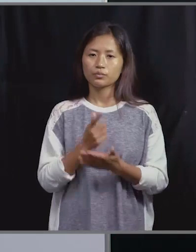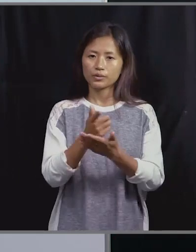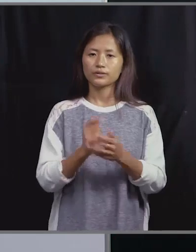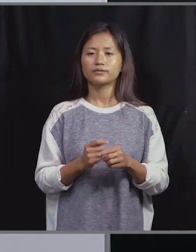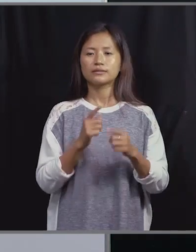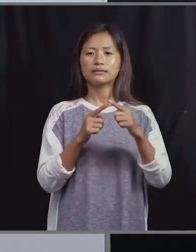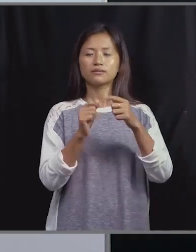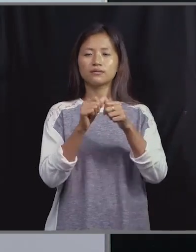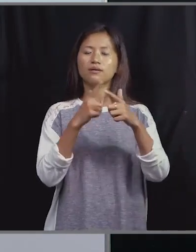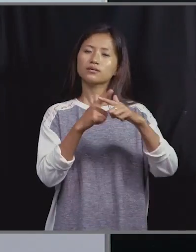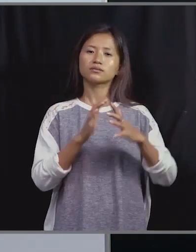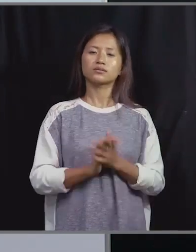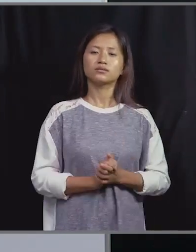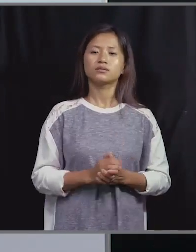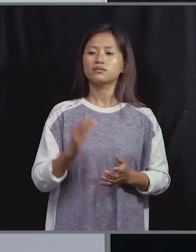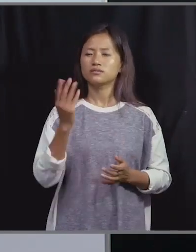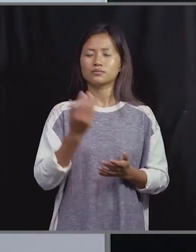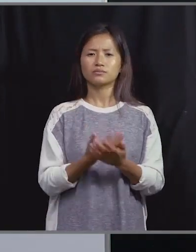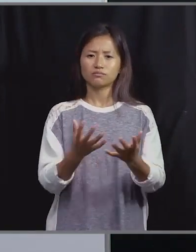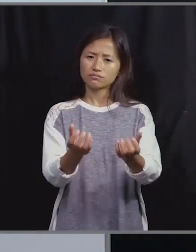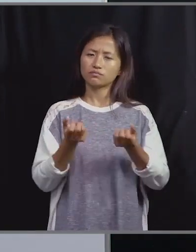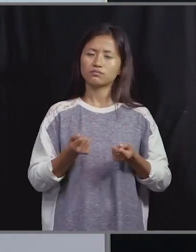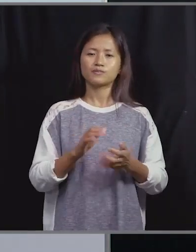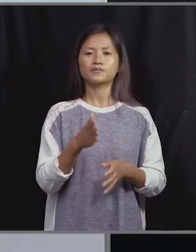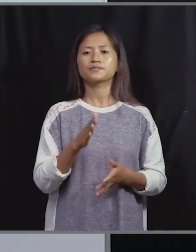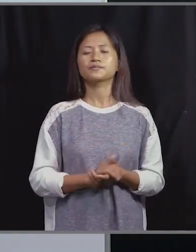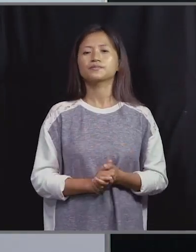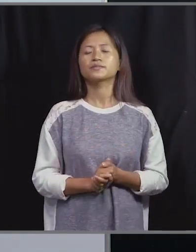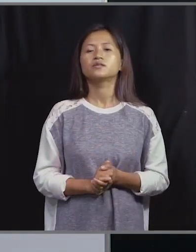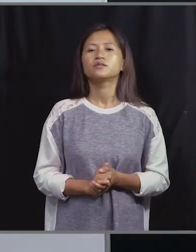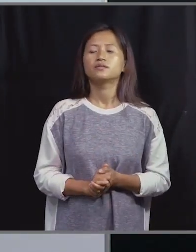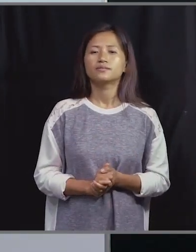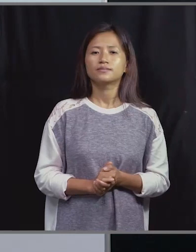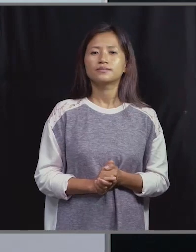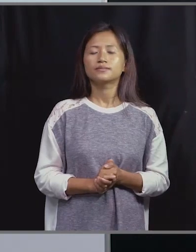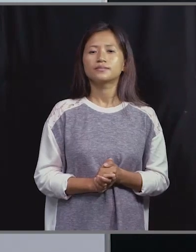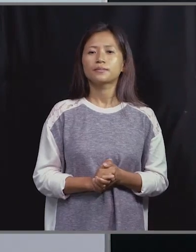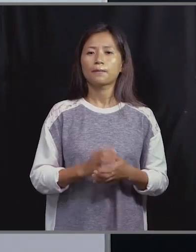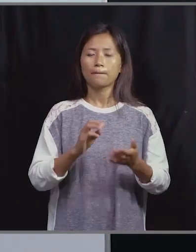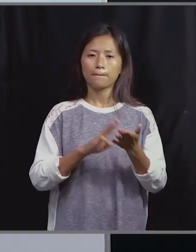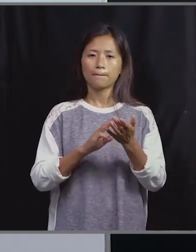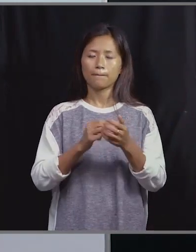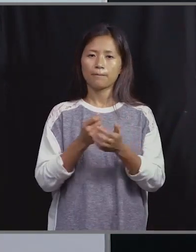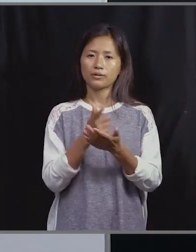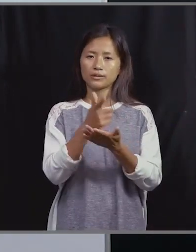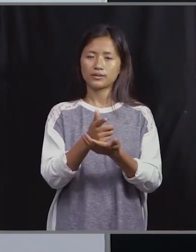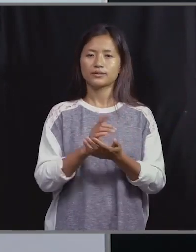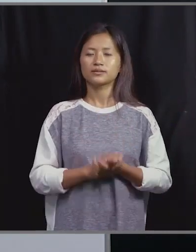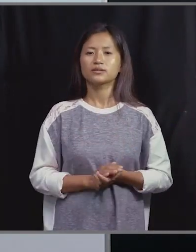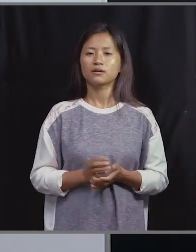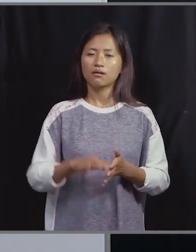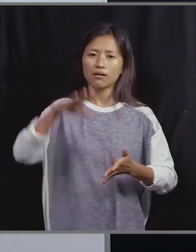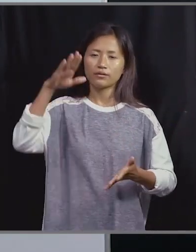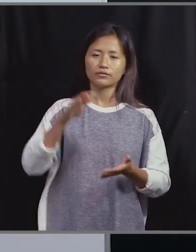taxes. That is something which is unacceptable for the Santals. The moneylenders, they were charging a very high rate of